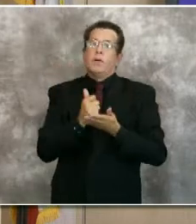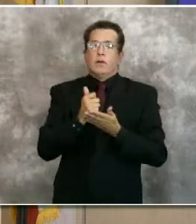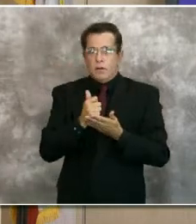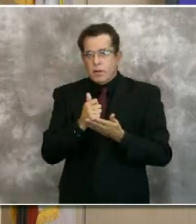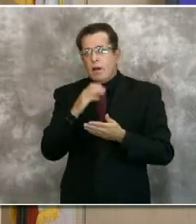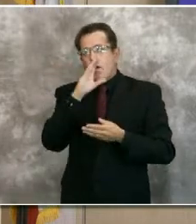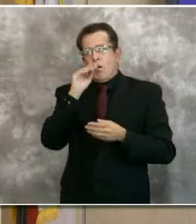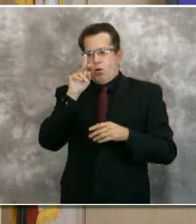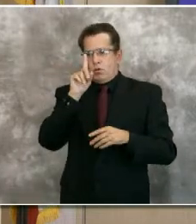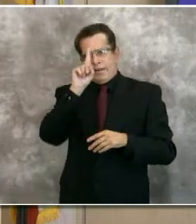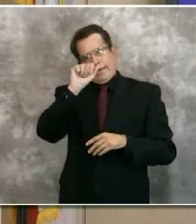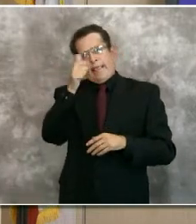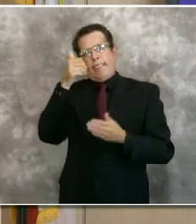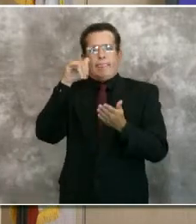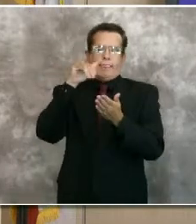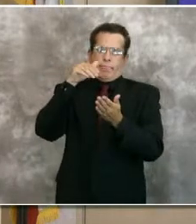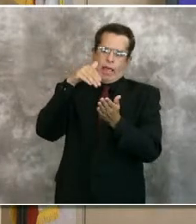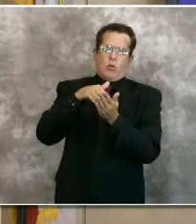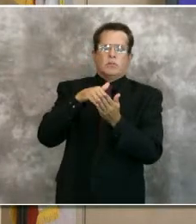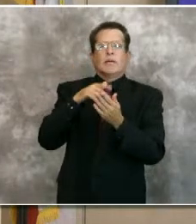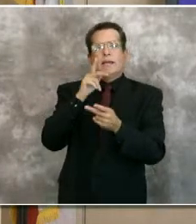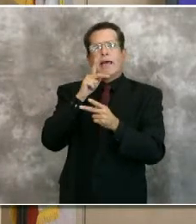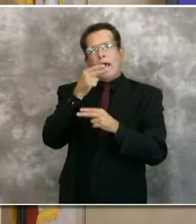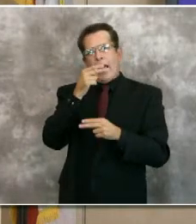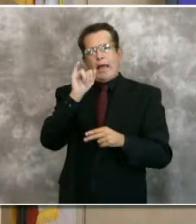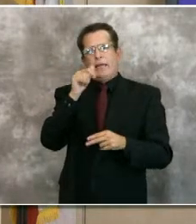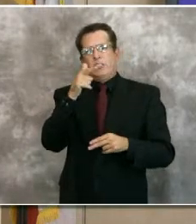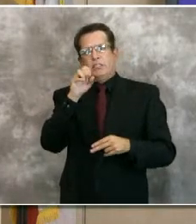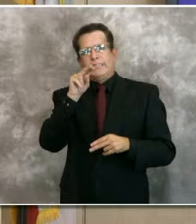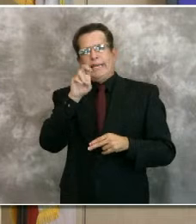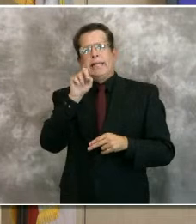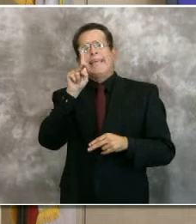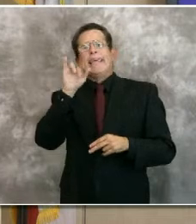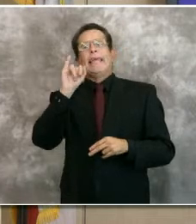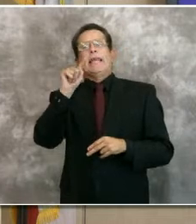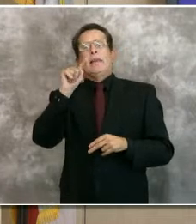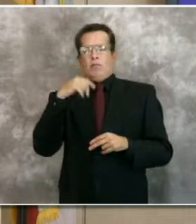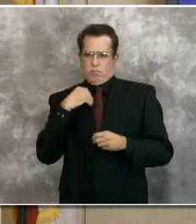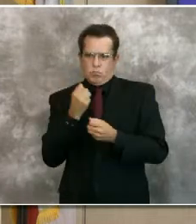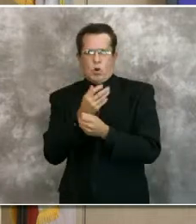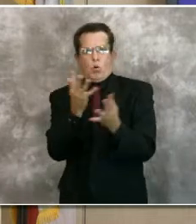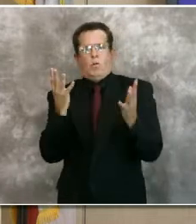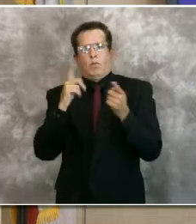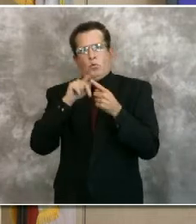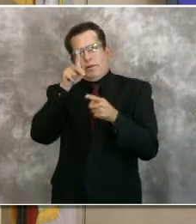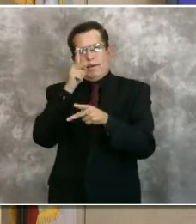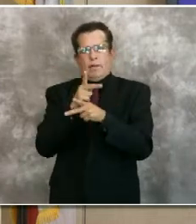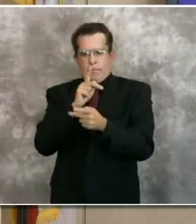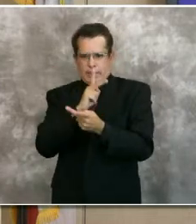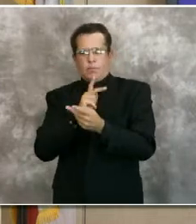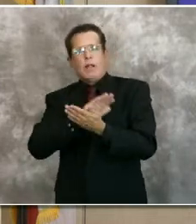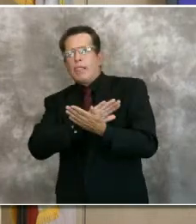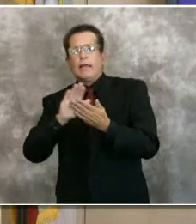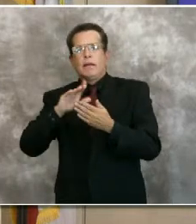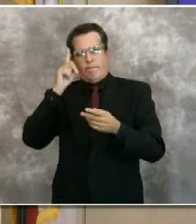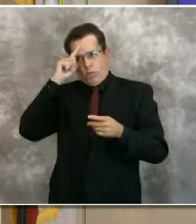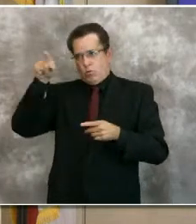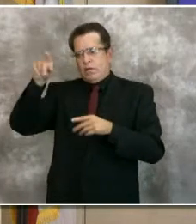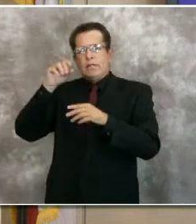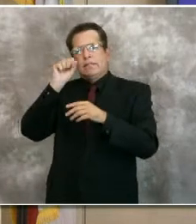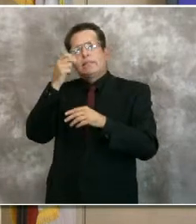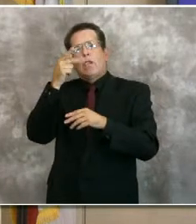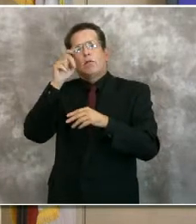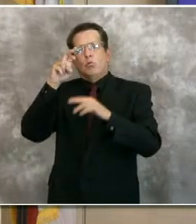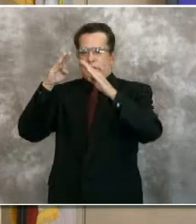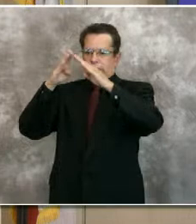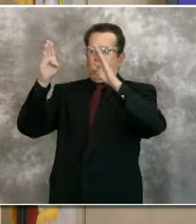10,000 hygiene kits being distributed. In the early days, we talked a lot about the importance of hygiene kits for the unsheltered, and so those